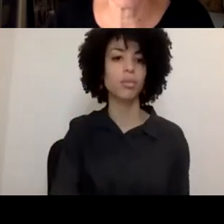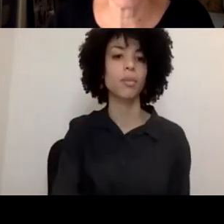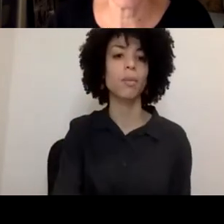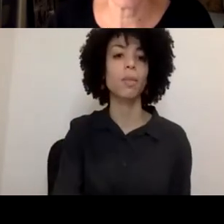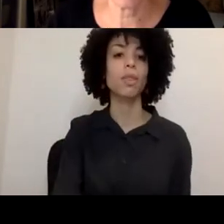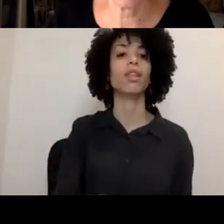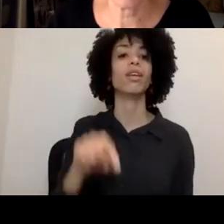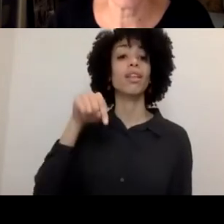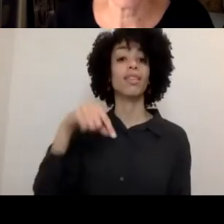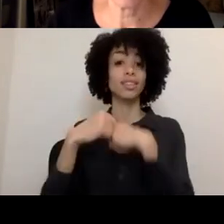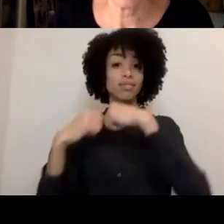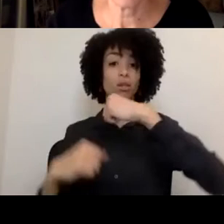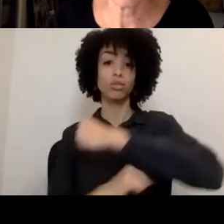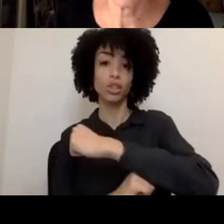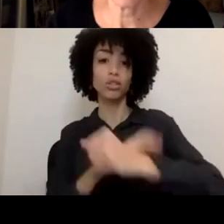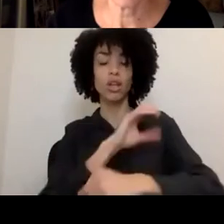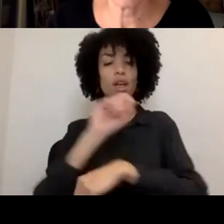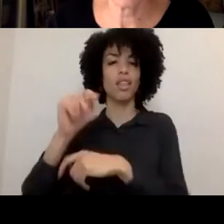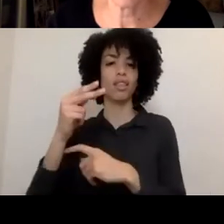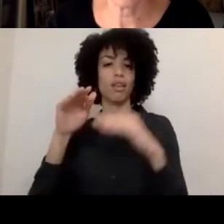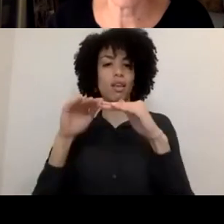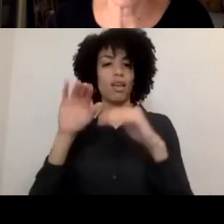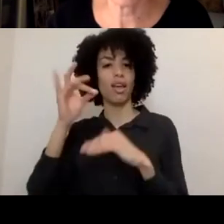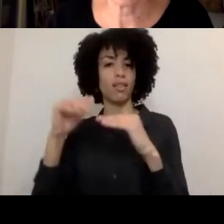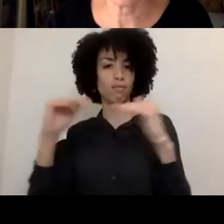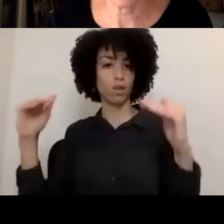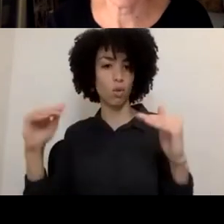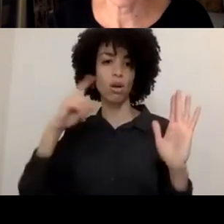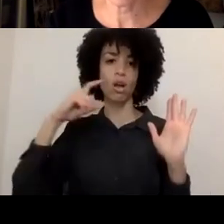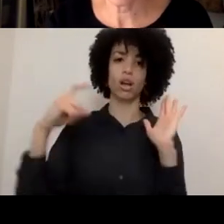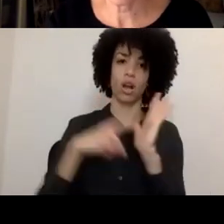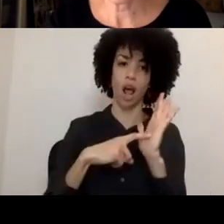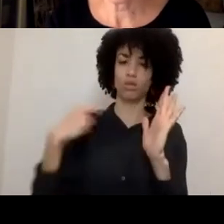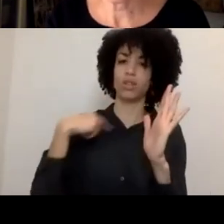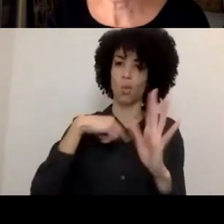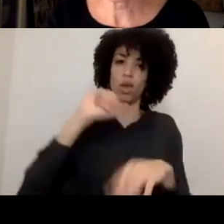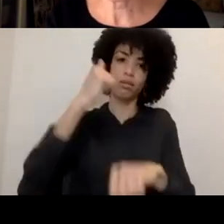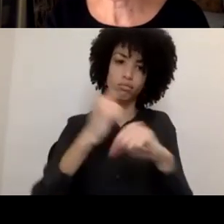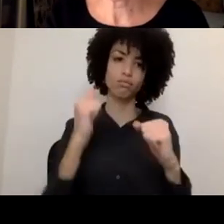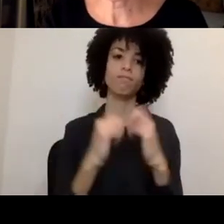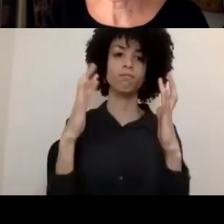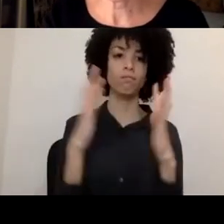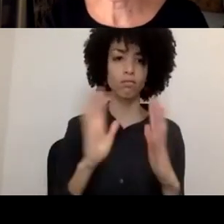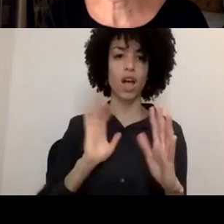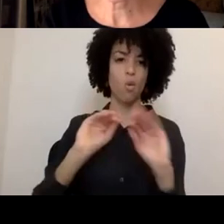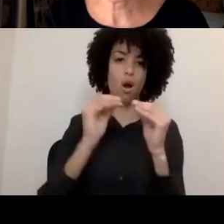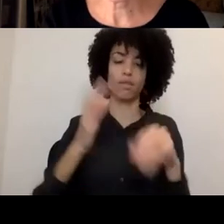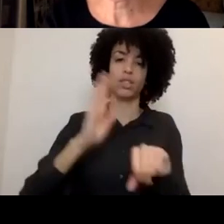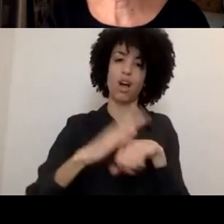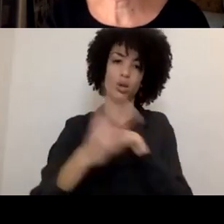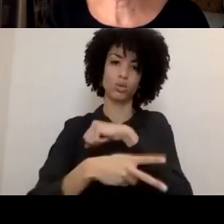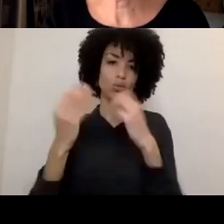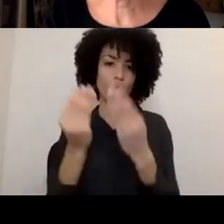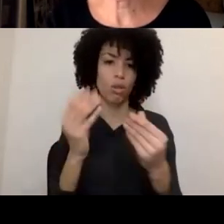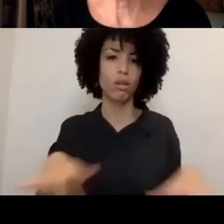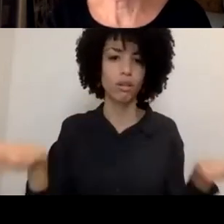Indigenous peoples, including those whose land is where our offices are located. This acknowledgement verbalizes a commitment to a process of